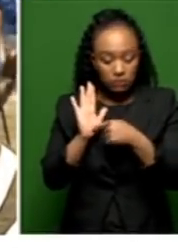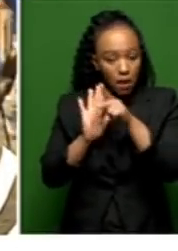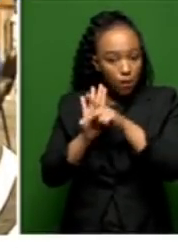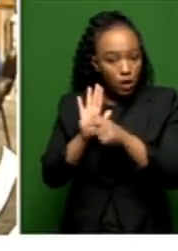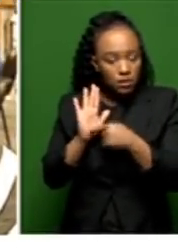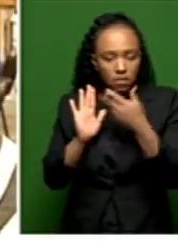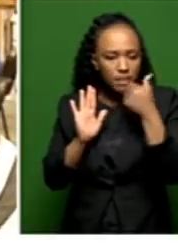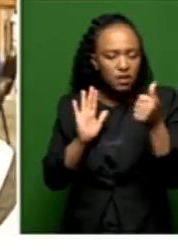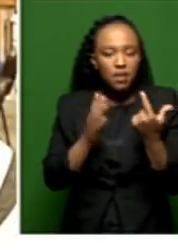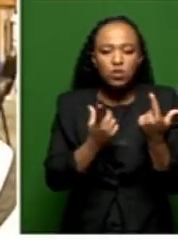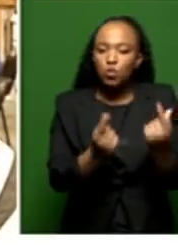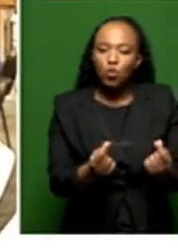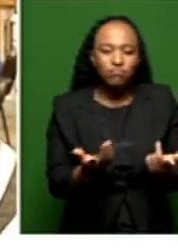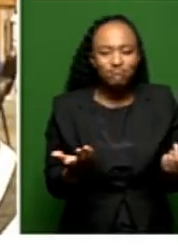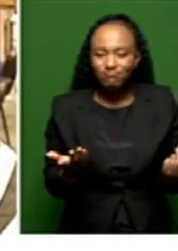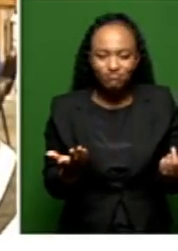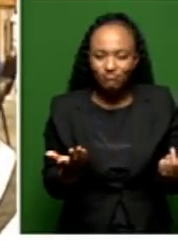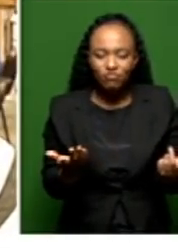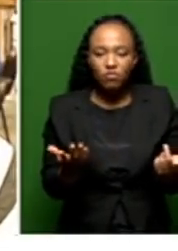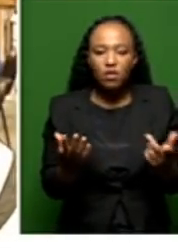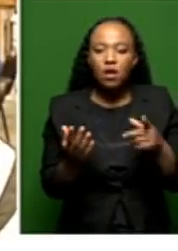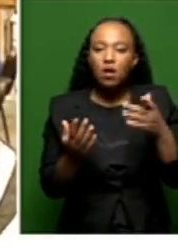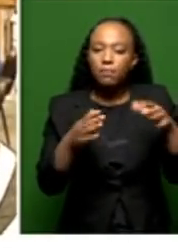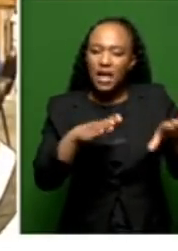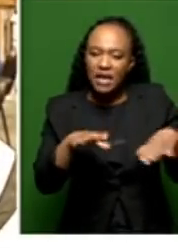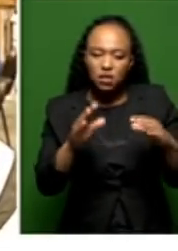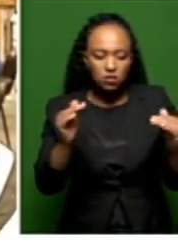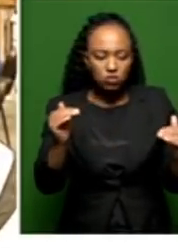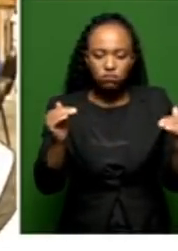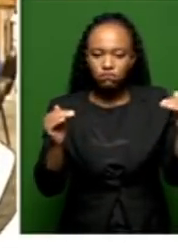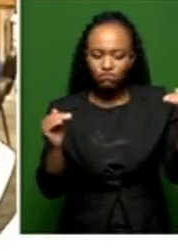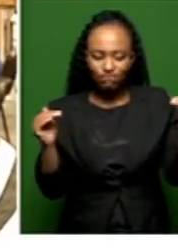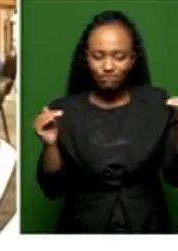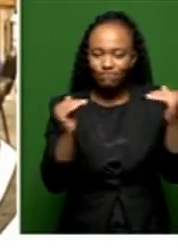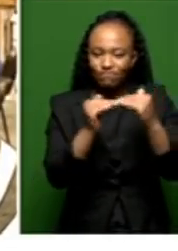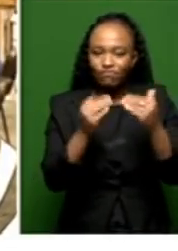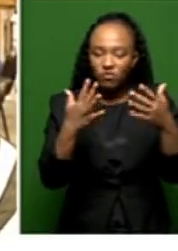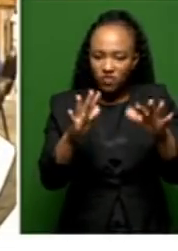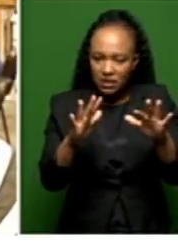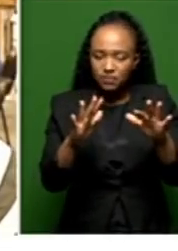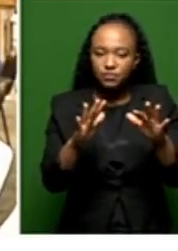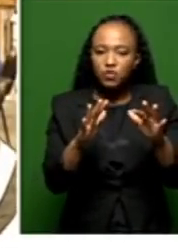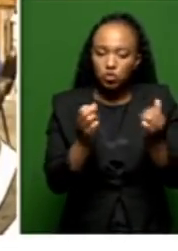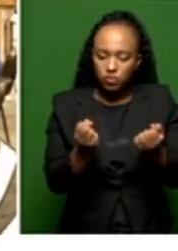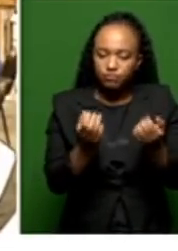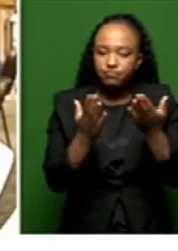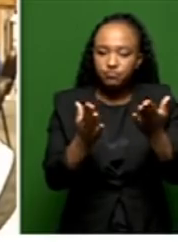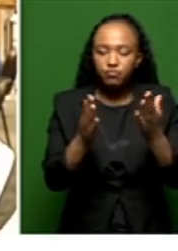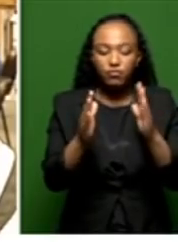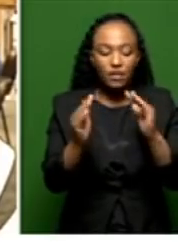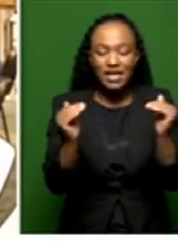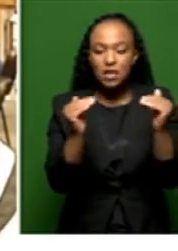do not implement them. They have affirmative action, economic empowerment, which was meant to deliver, some